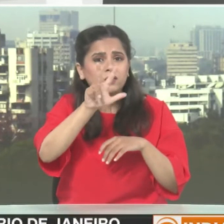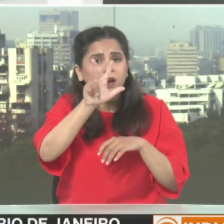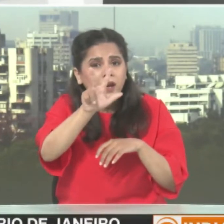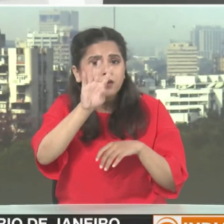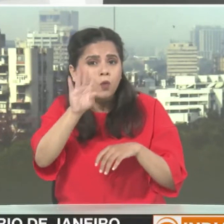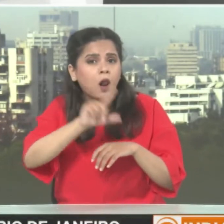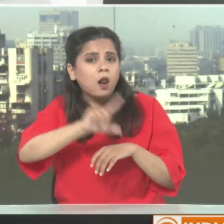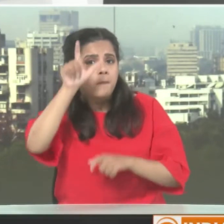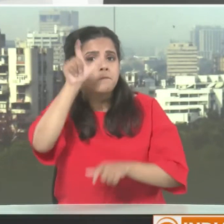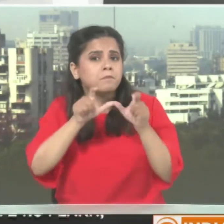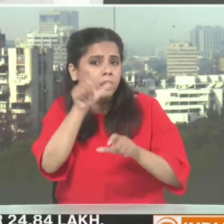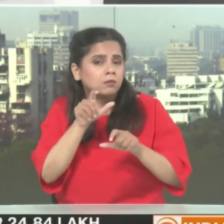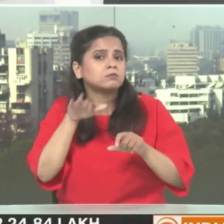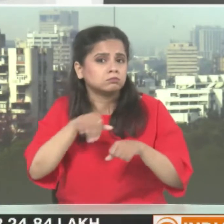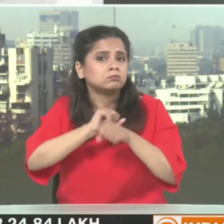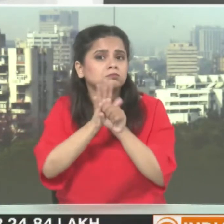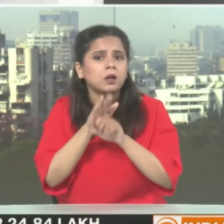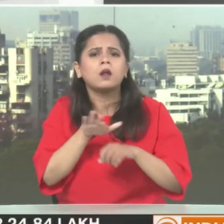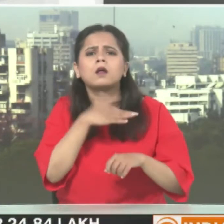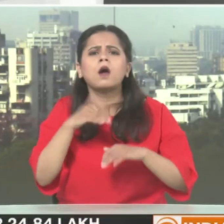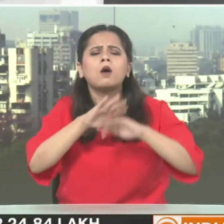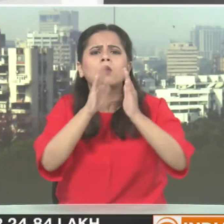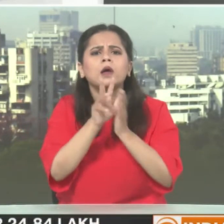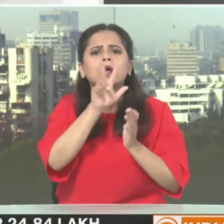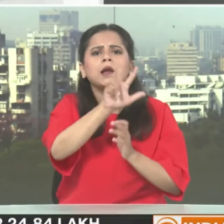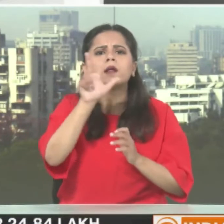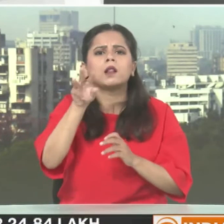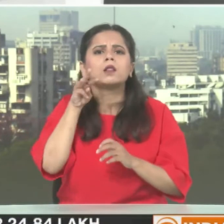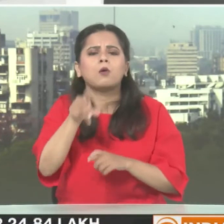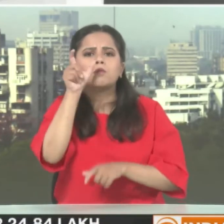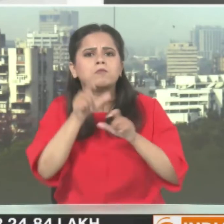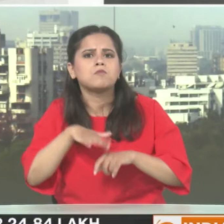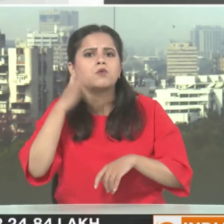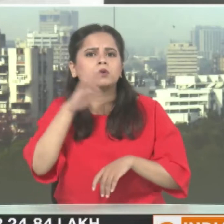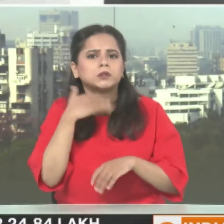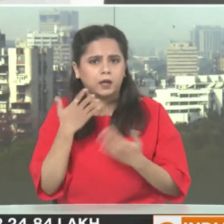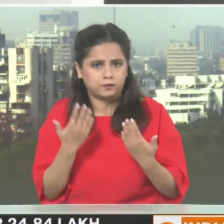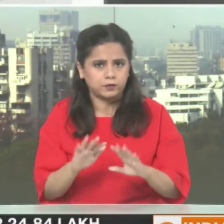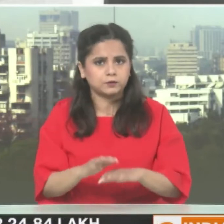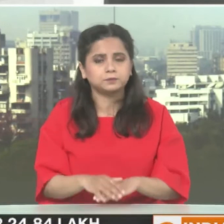the disease and the death toll surging past 88,000.